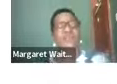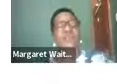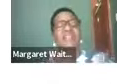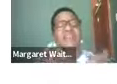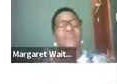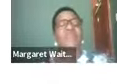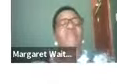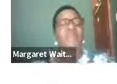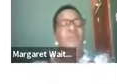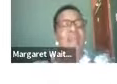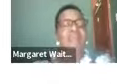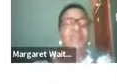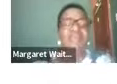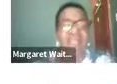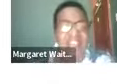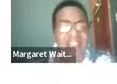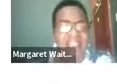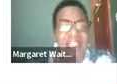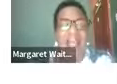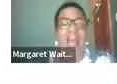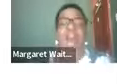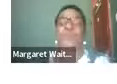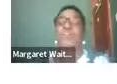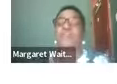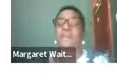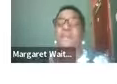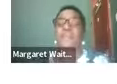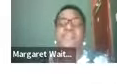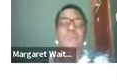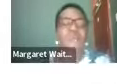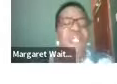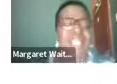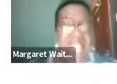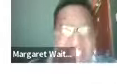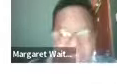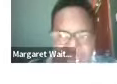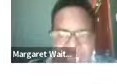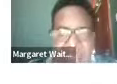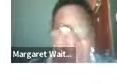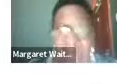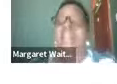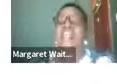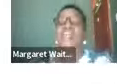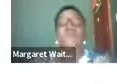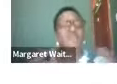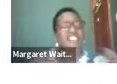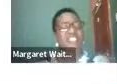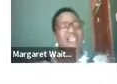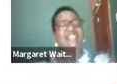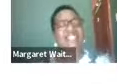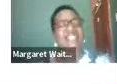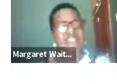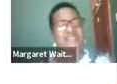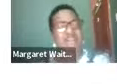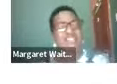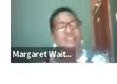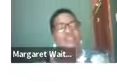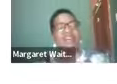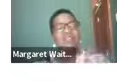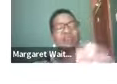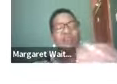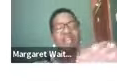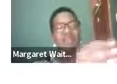place where they will be working with things and not people, they will really get drained. If your child is the kind of